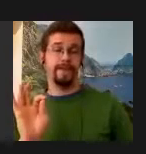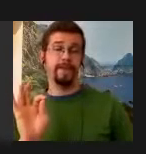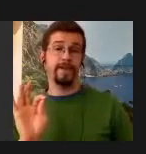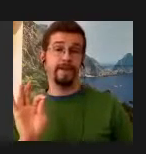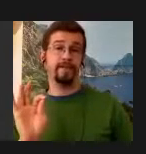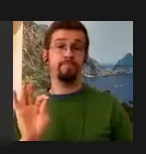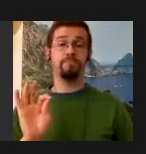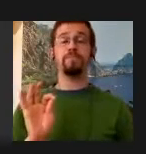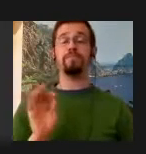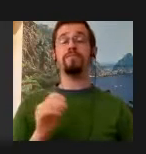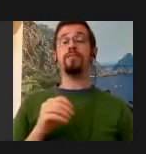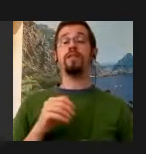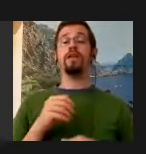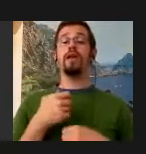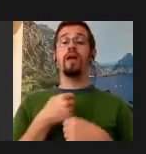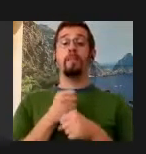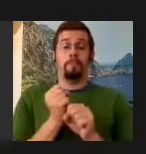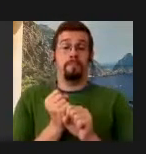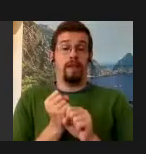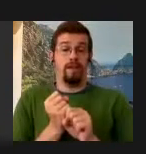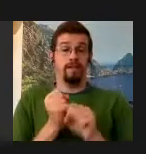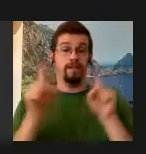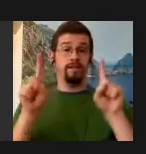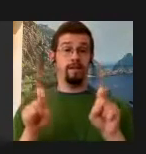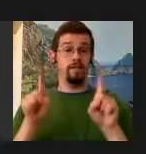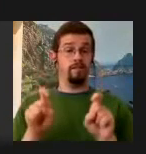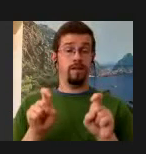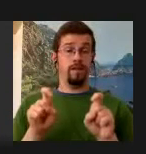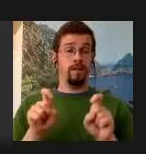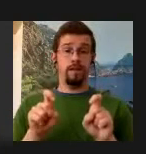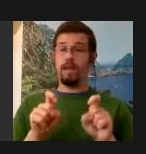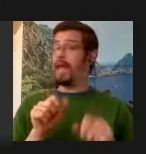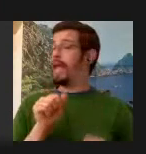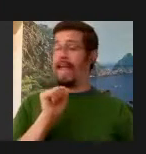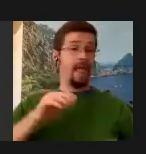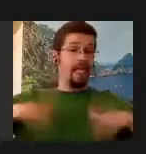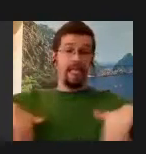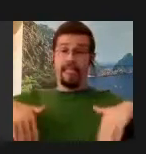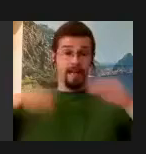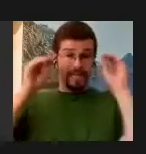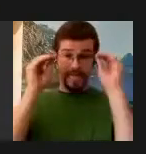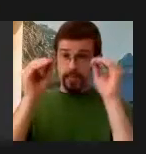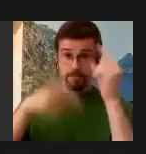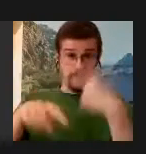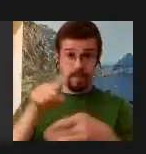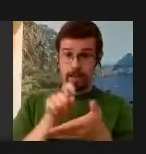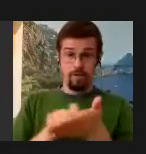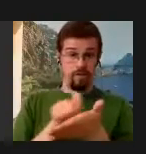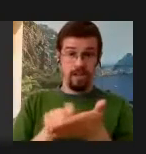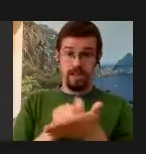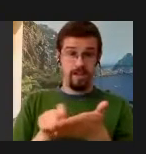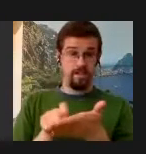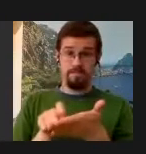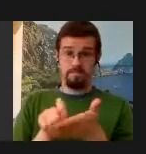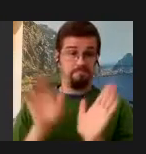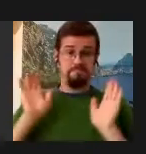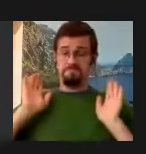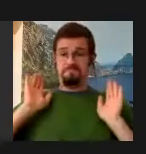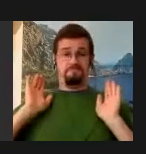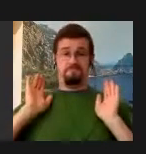And she made this type of the exam. You know, she did not teach them sign writing. I repeat, she did not